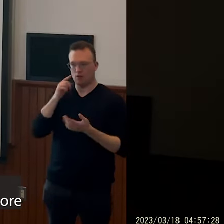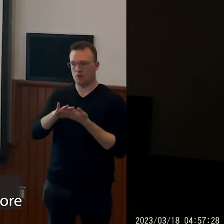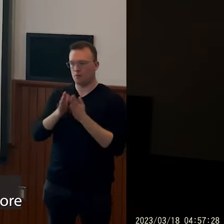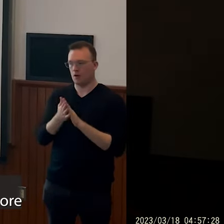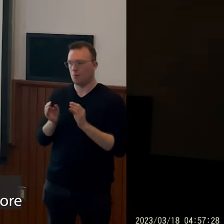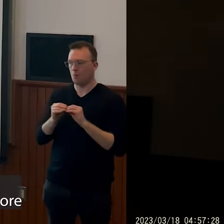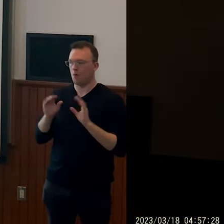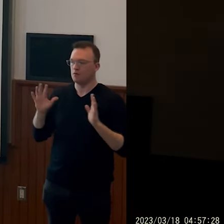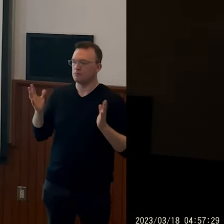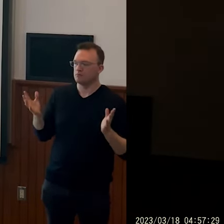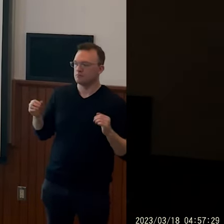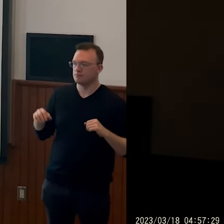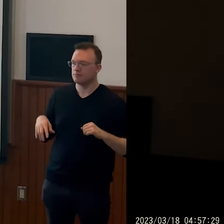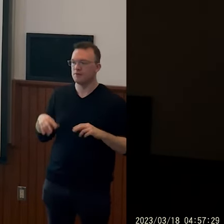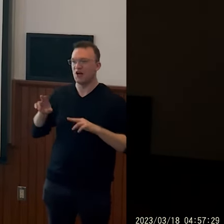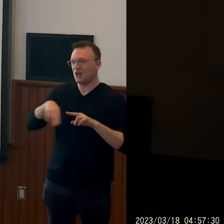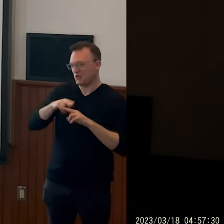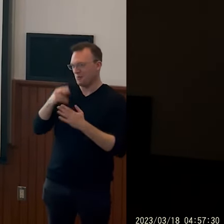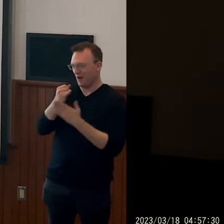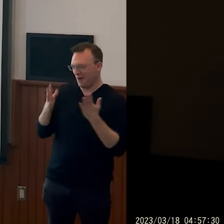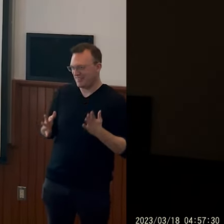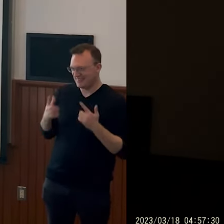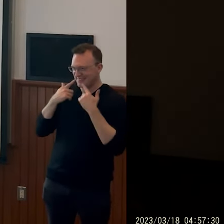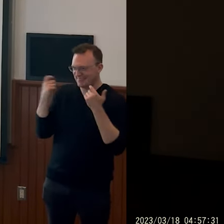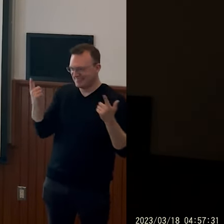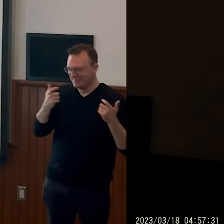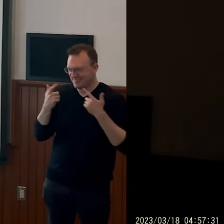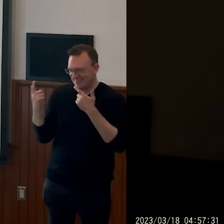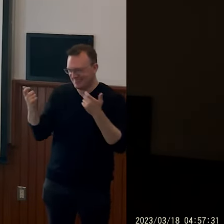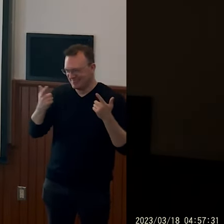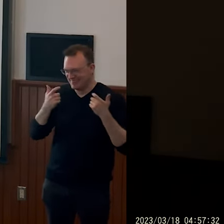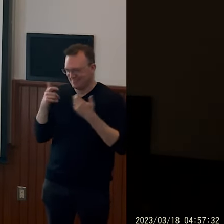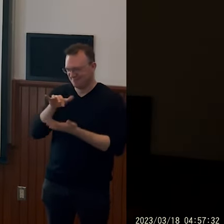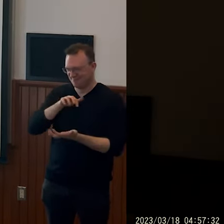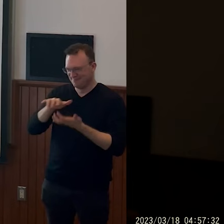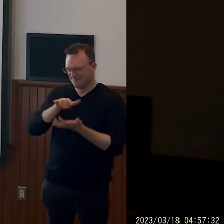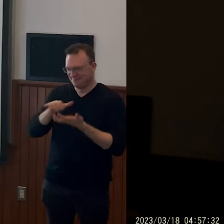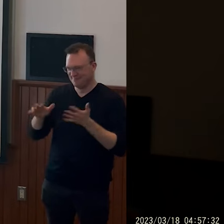more like a normal artist. So